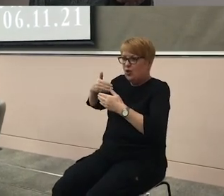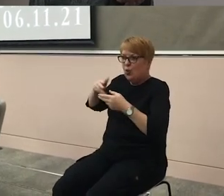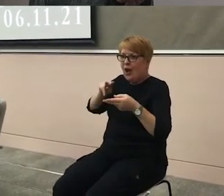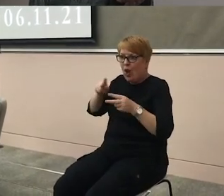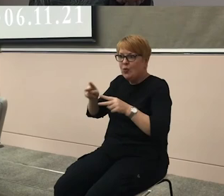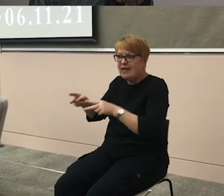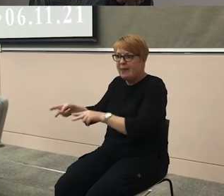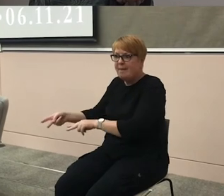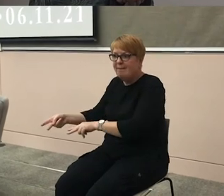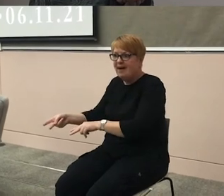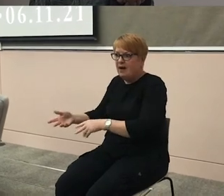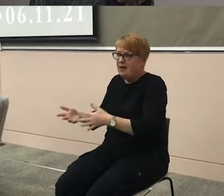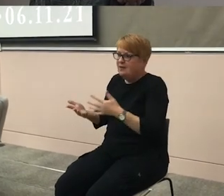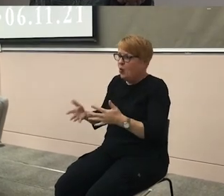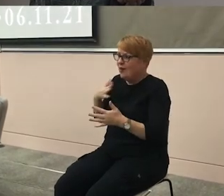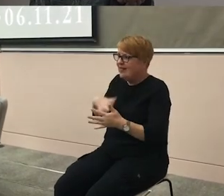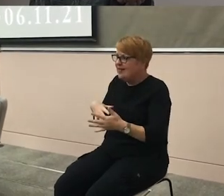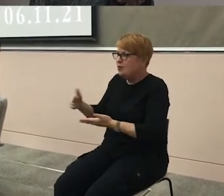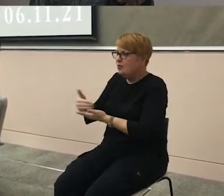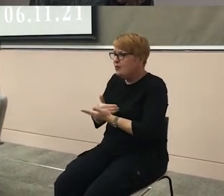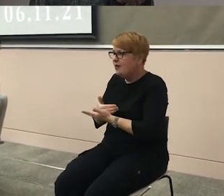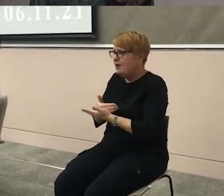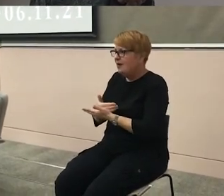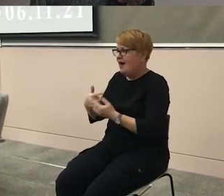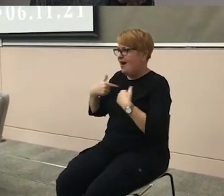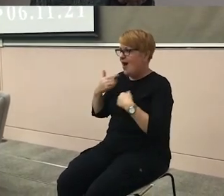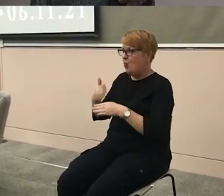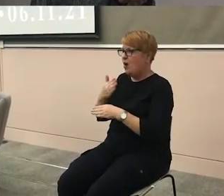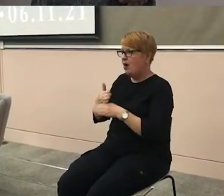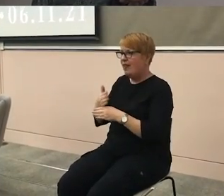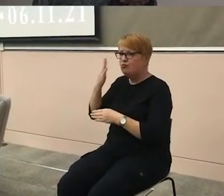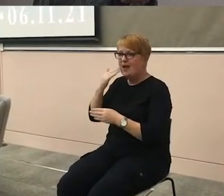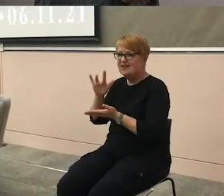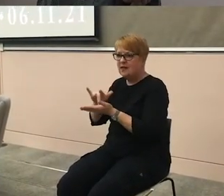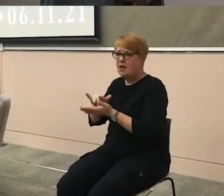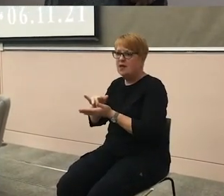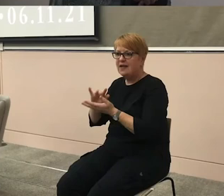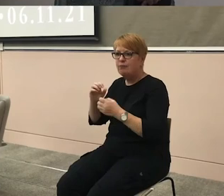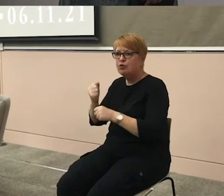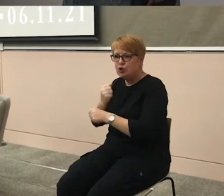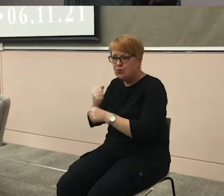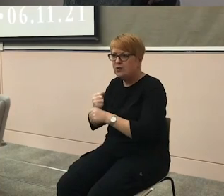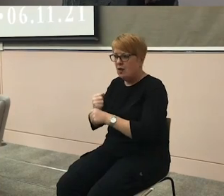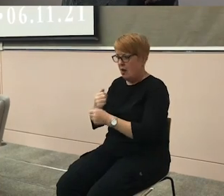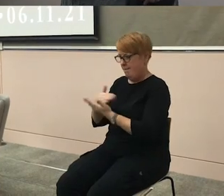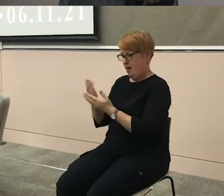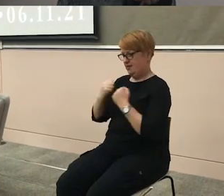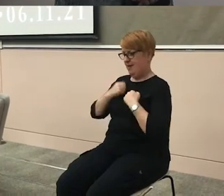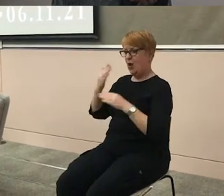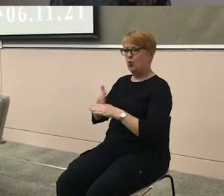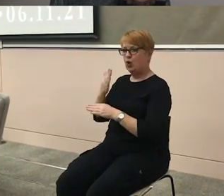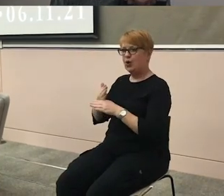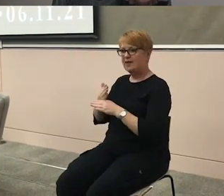the square at the Ahmed Iqbal Ulla Race Centre as a producer. And part of my work is to archive